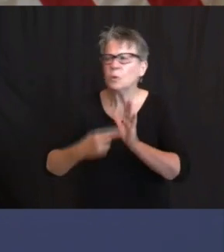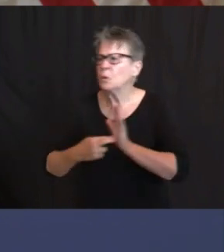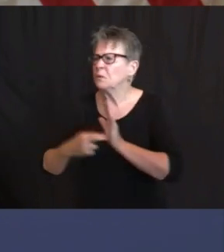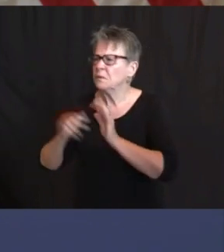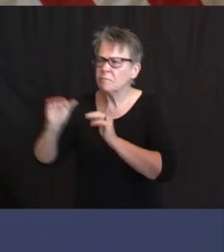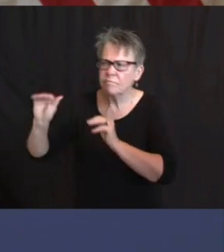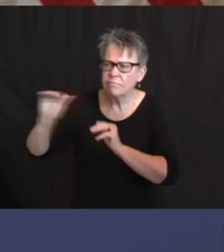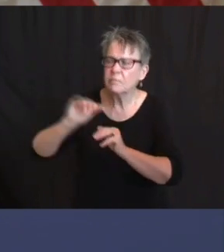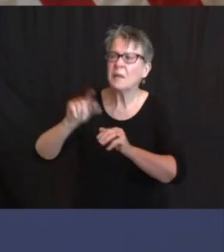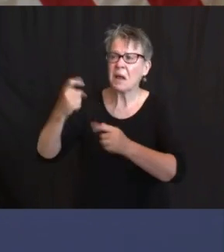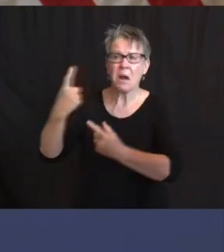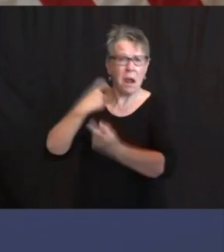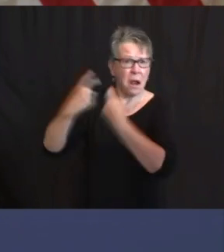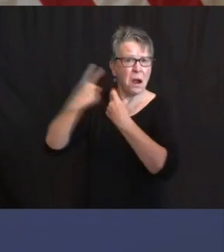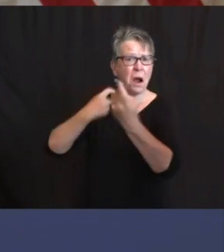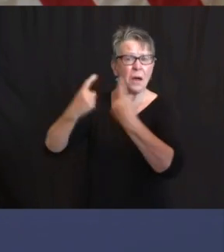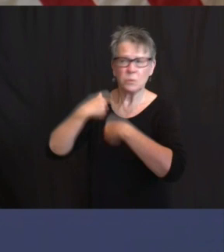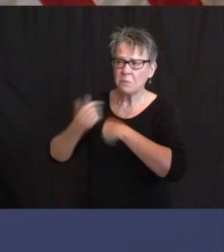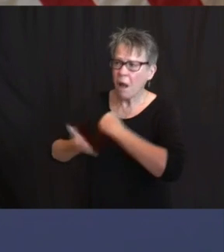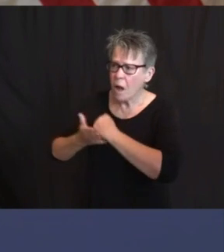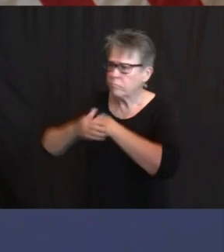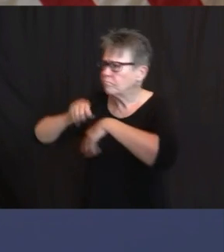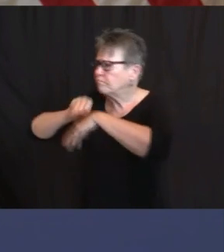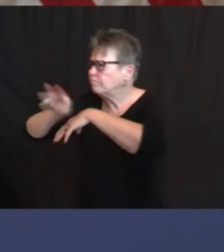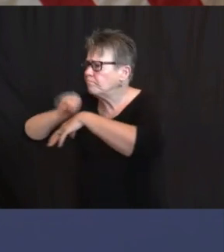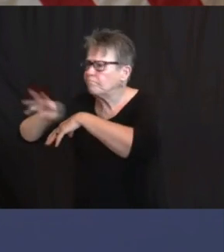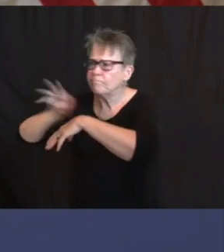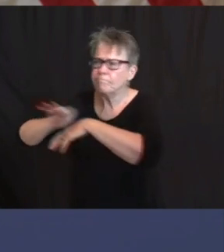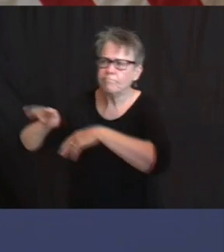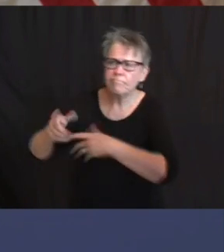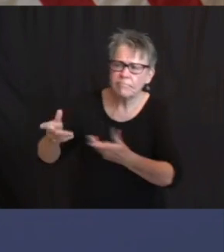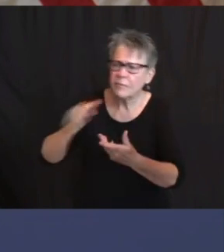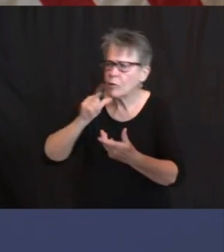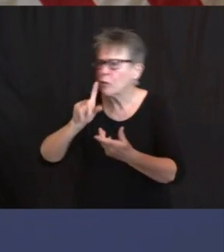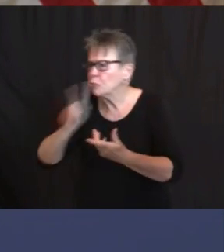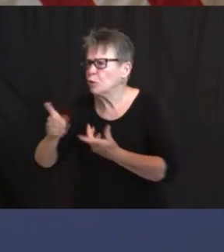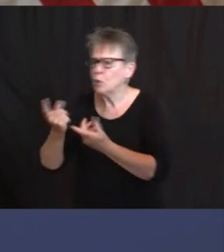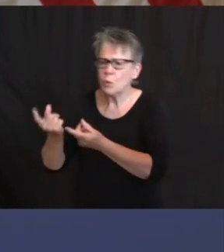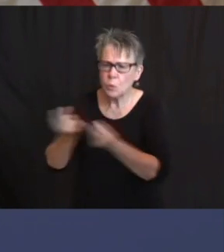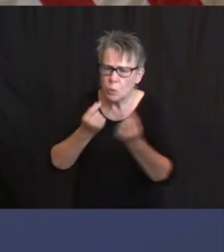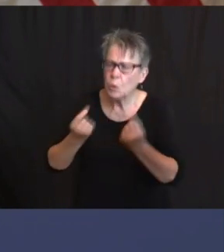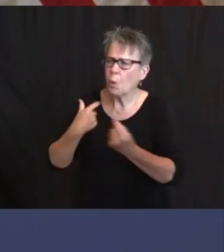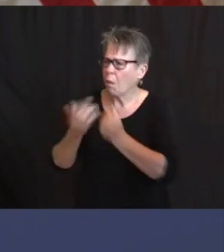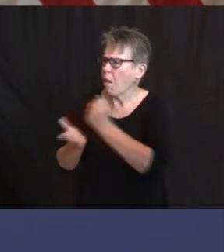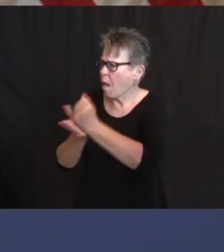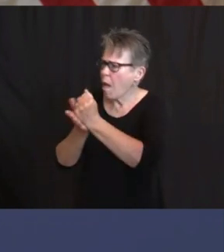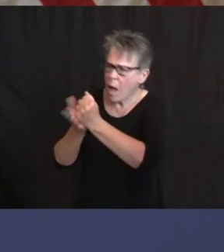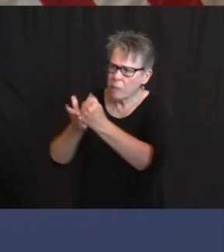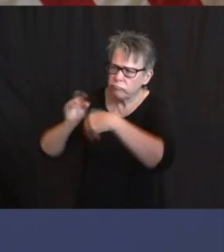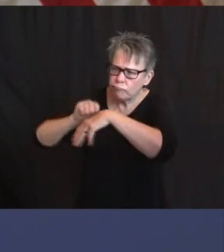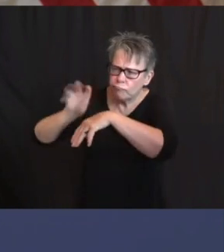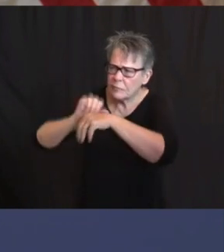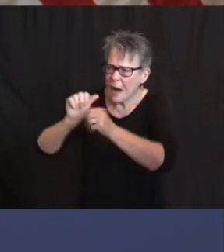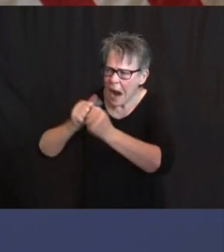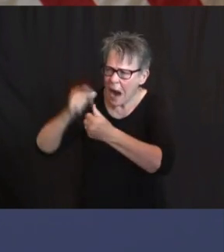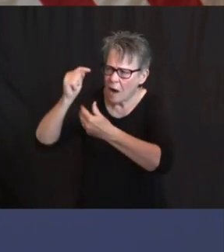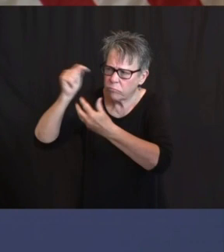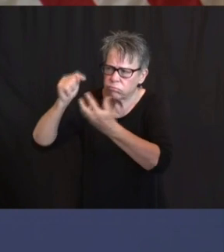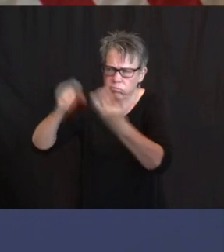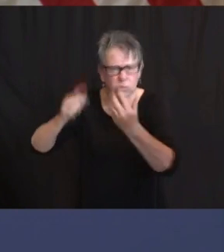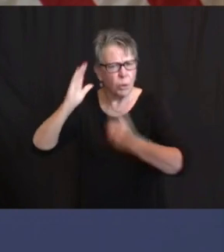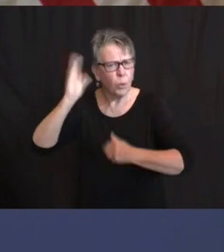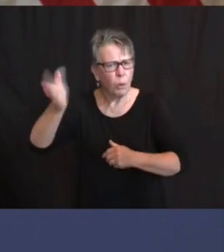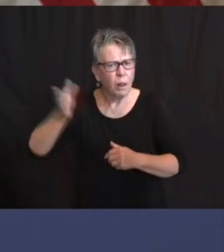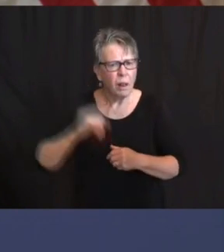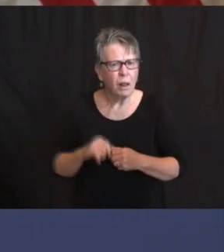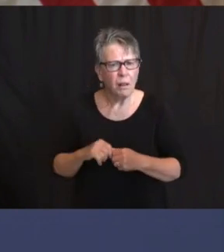up with plans that are meaningful for their campus environment. I again want to just thank the governor and the commissioner for their help and their leadership in